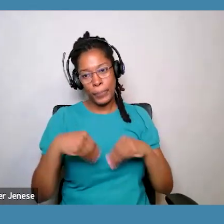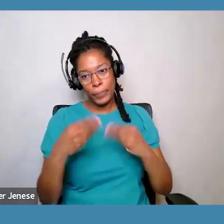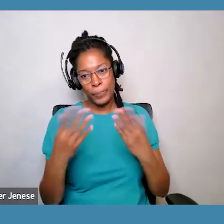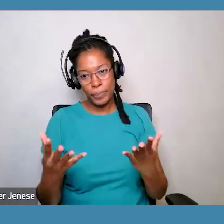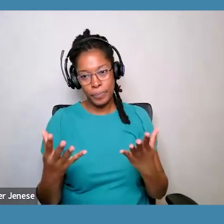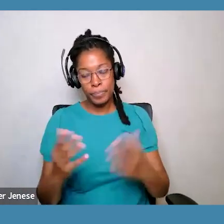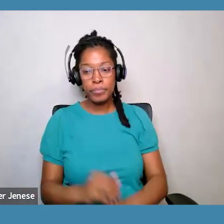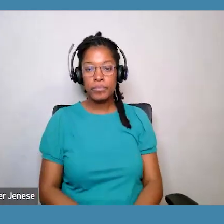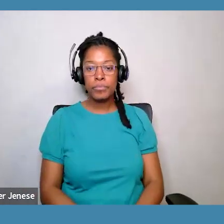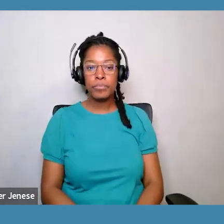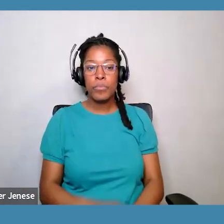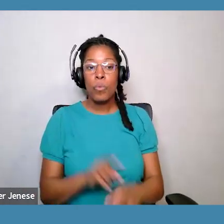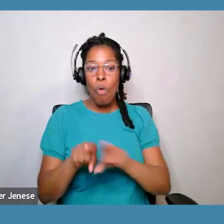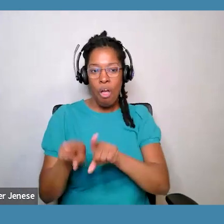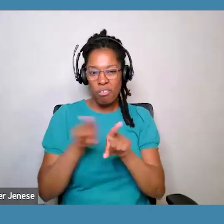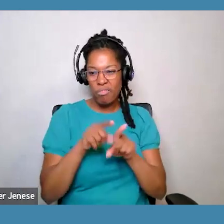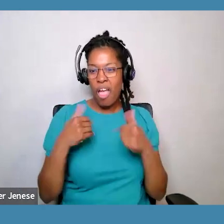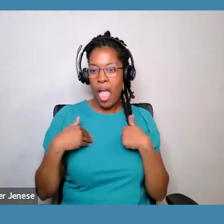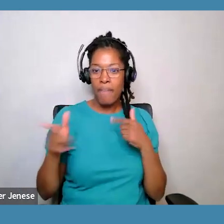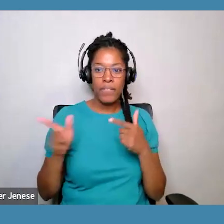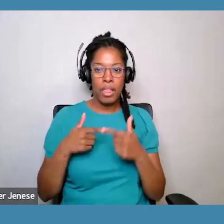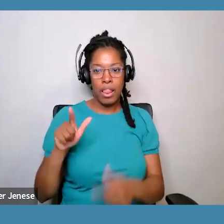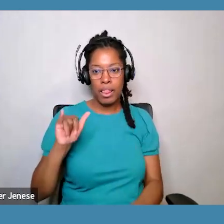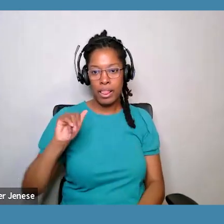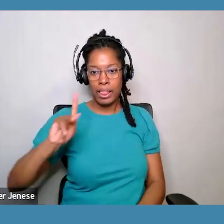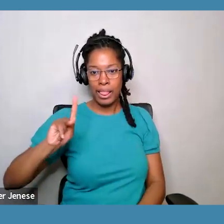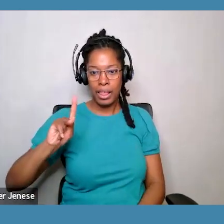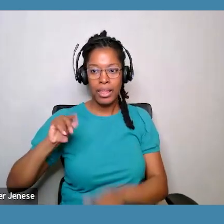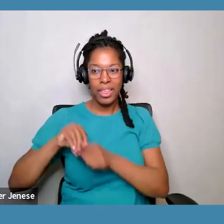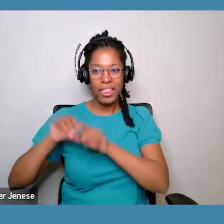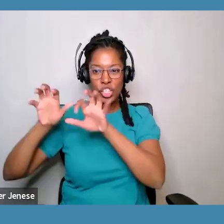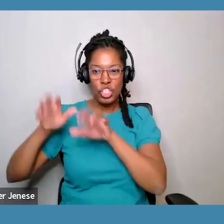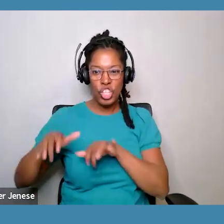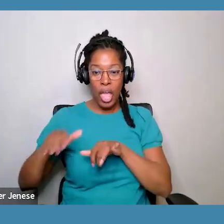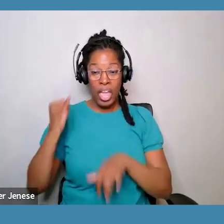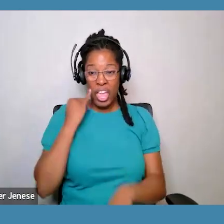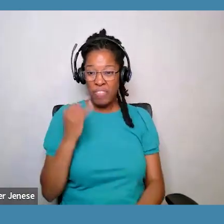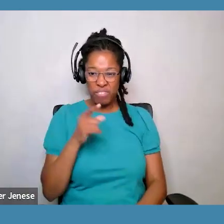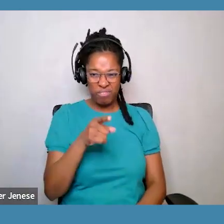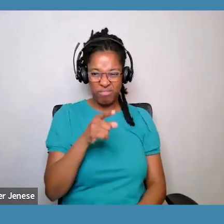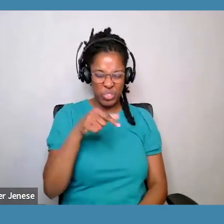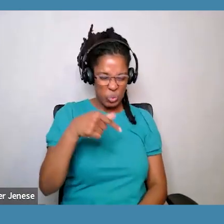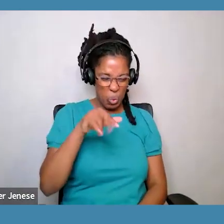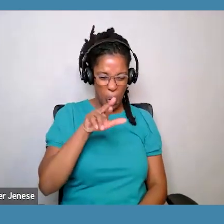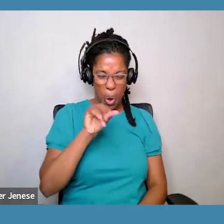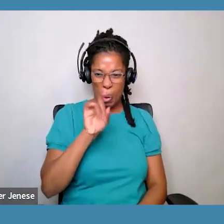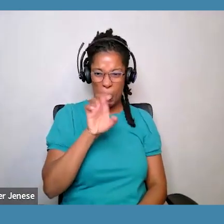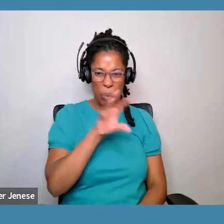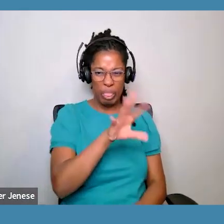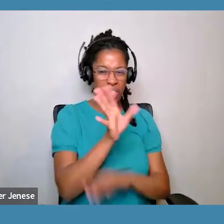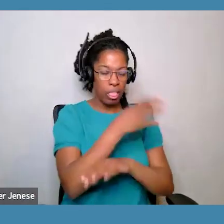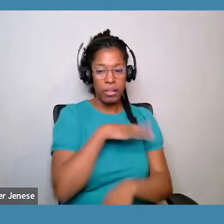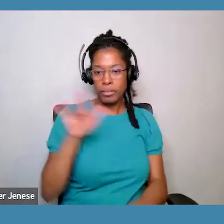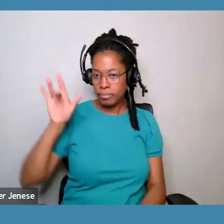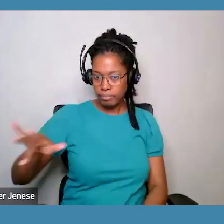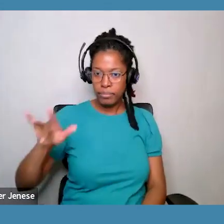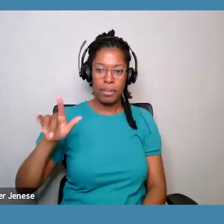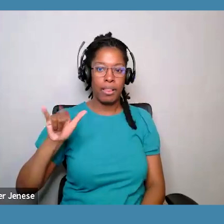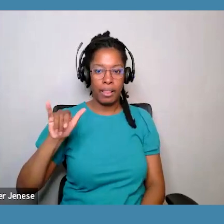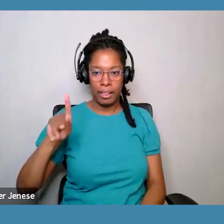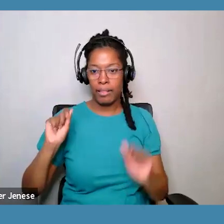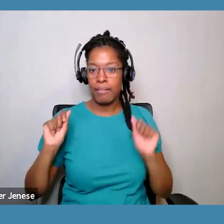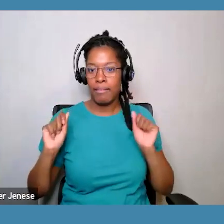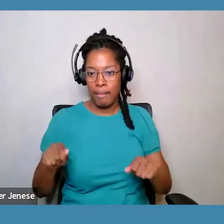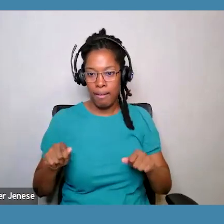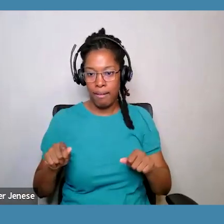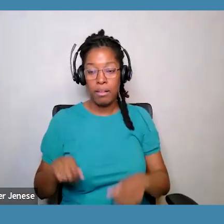There's also a link to the survey in the chat so that you can use that if you prefer not to use a QR code. You can